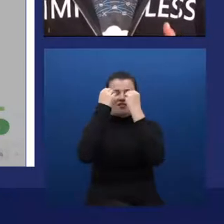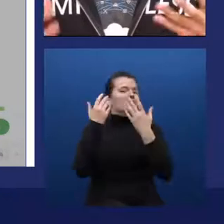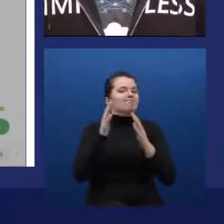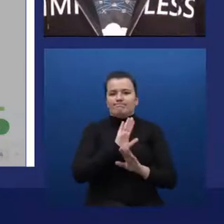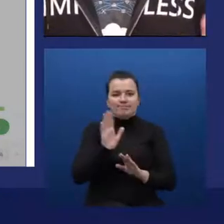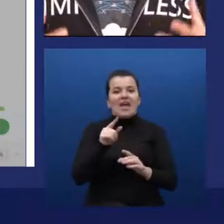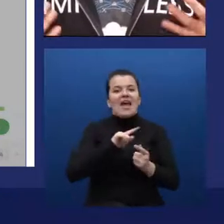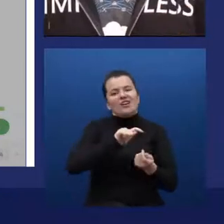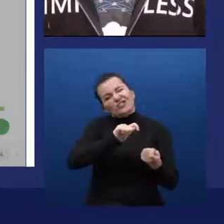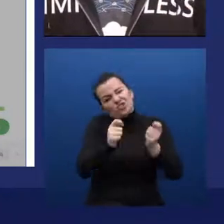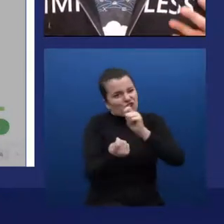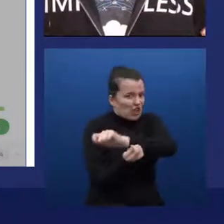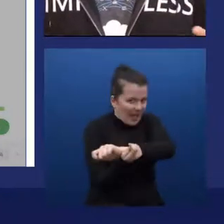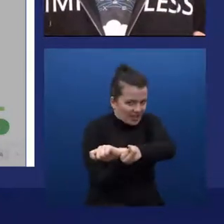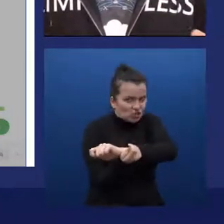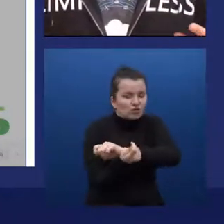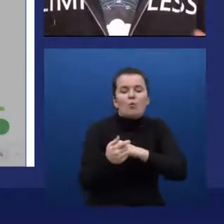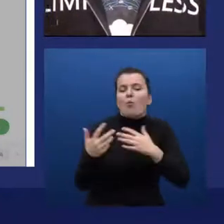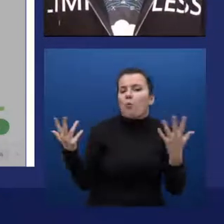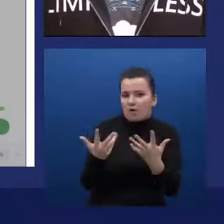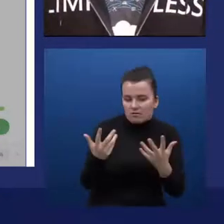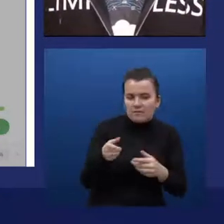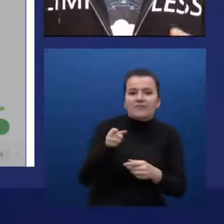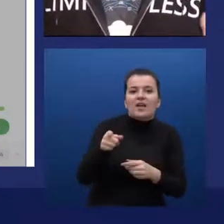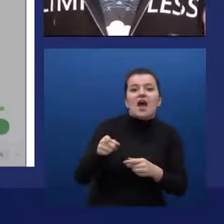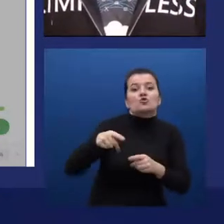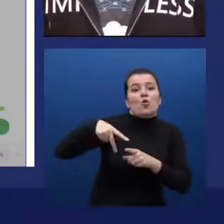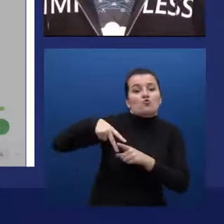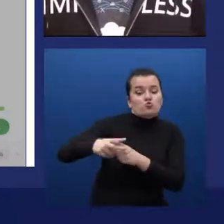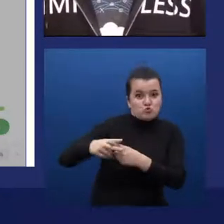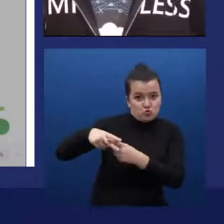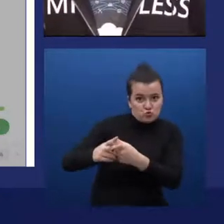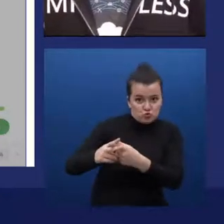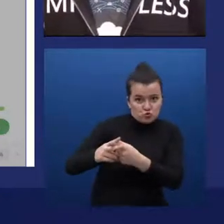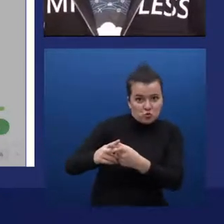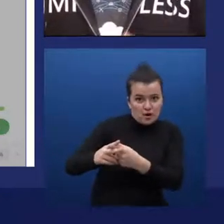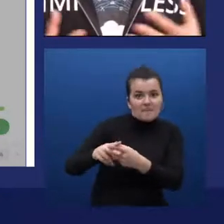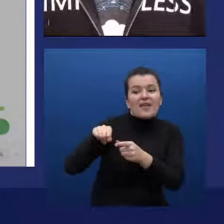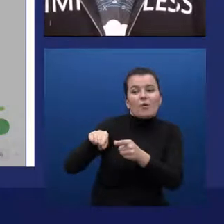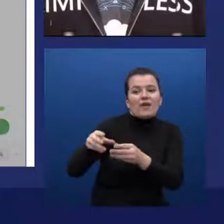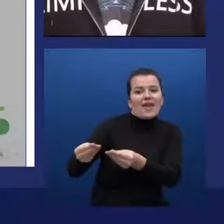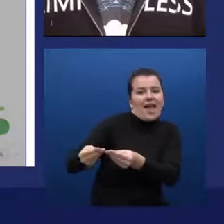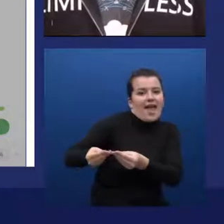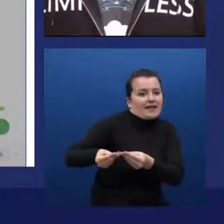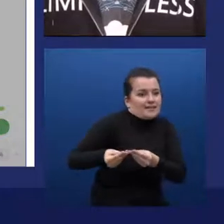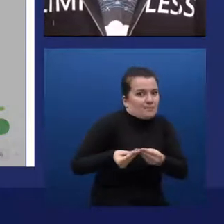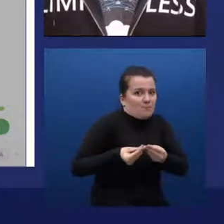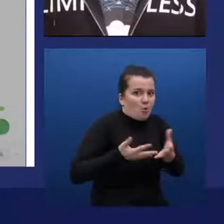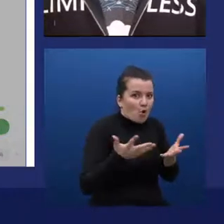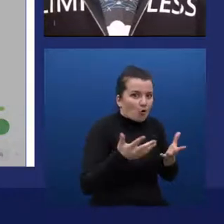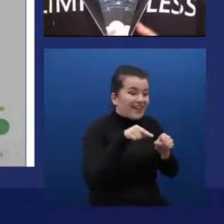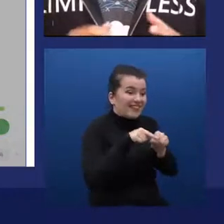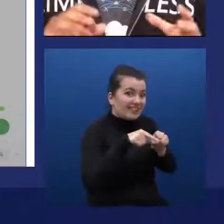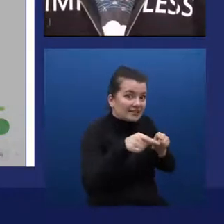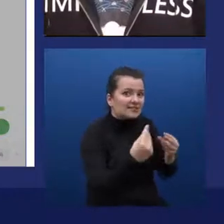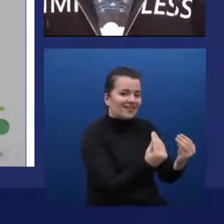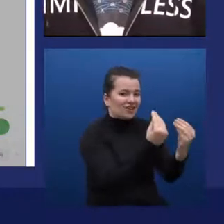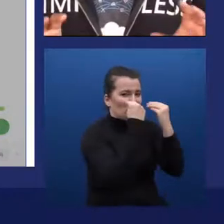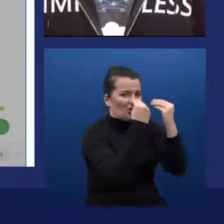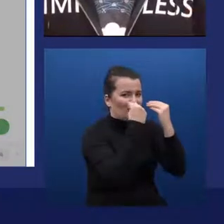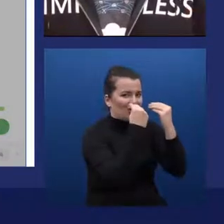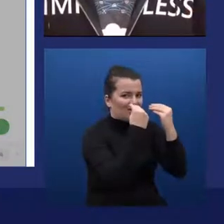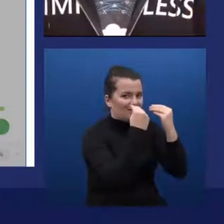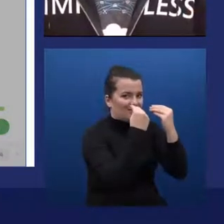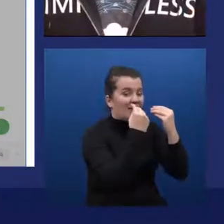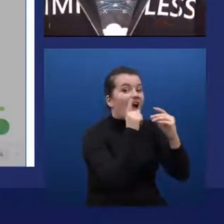exported the learnings through the tool as an Onyx file. Now, if you've dabbled in custom